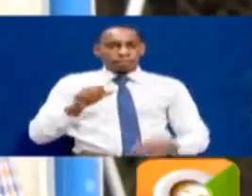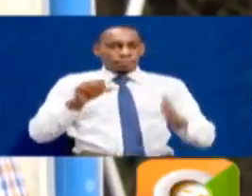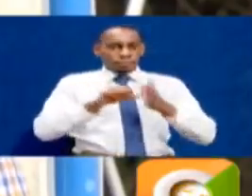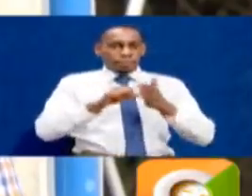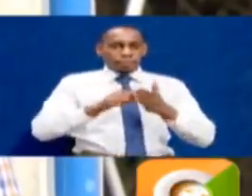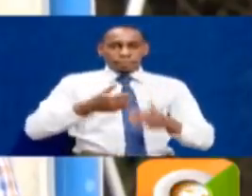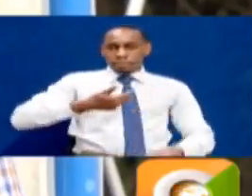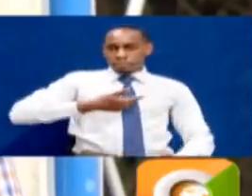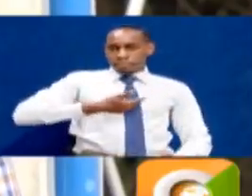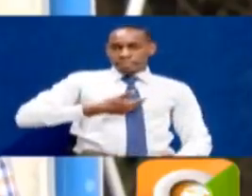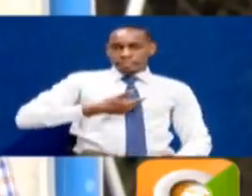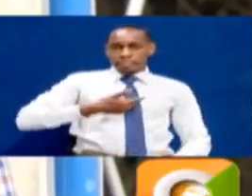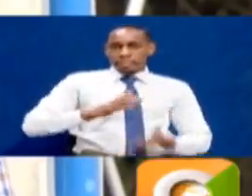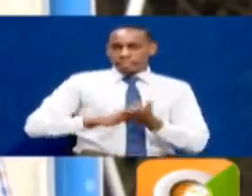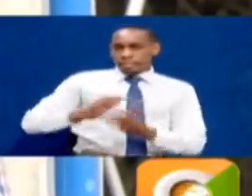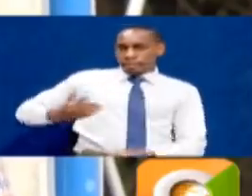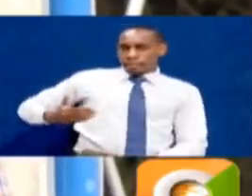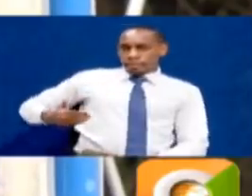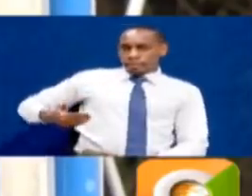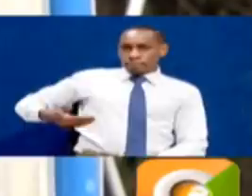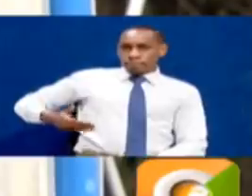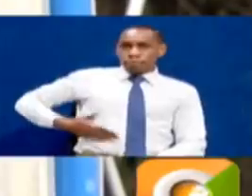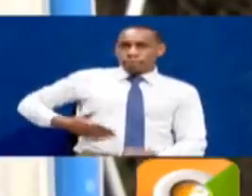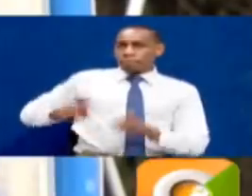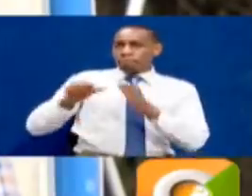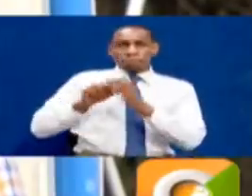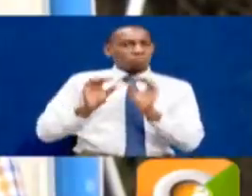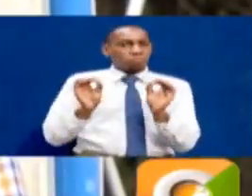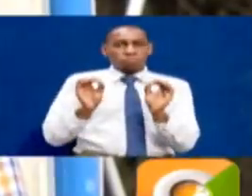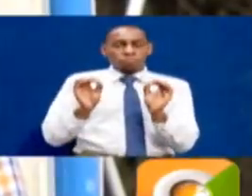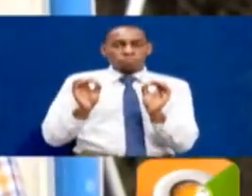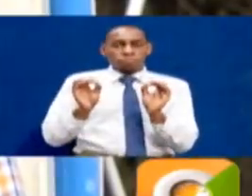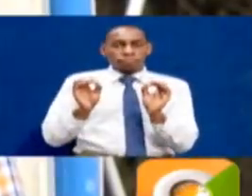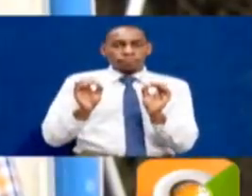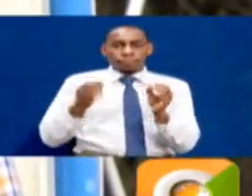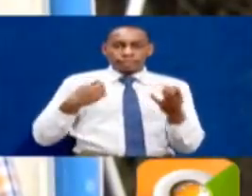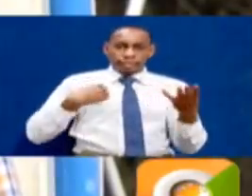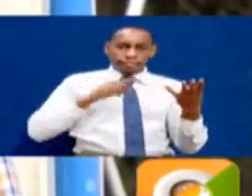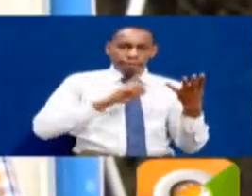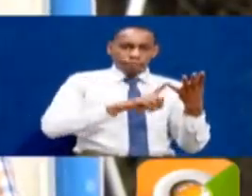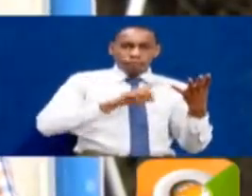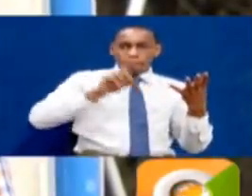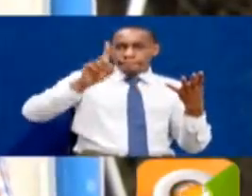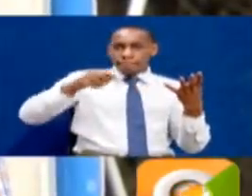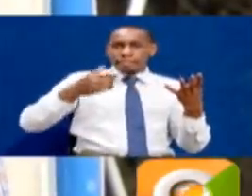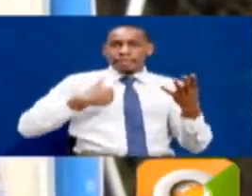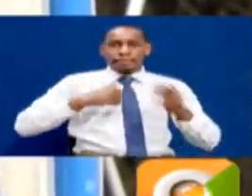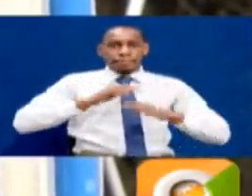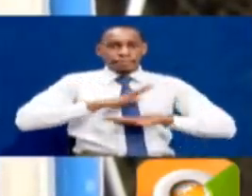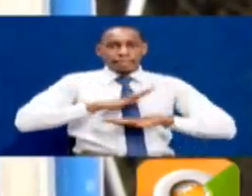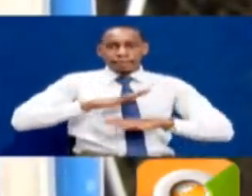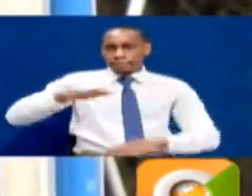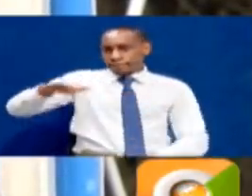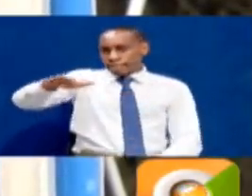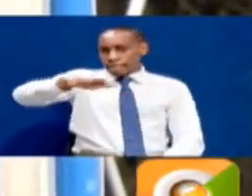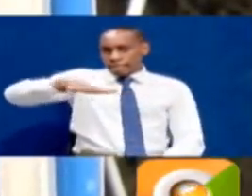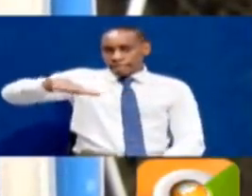problem, chronic kidney problem, and the likes. Number four, you must have adequate